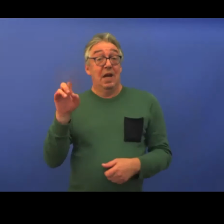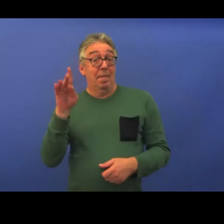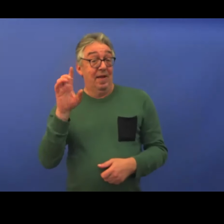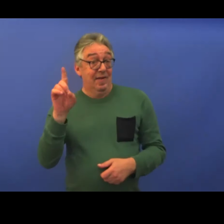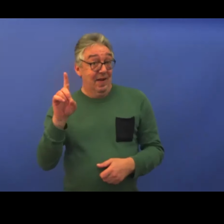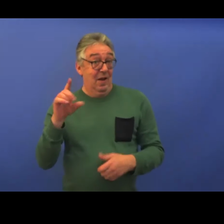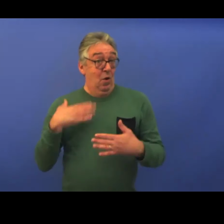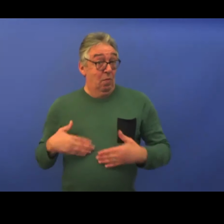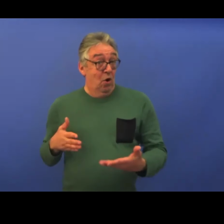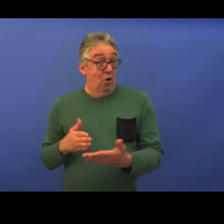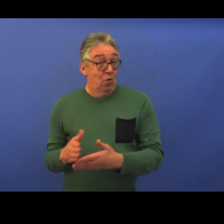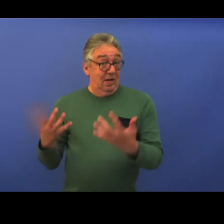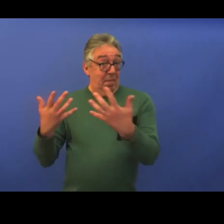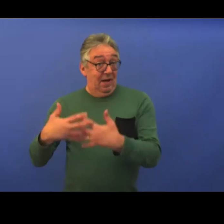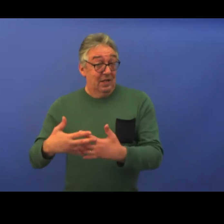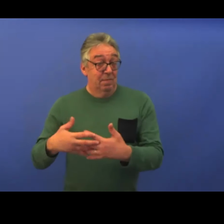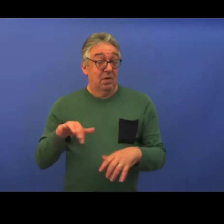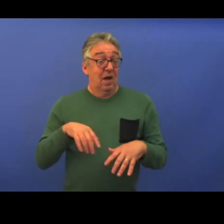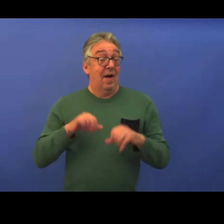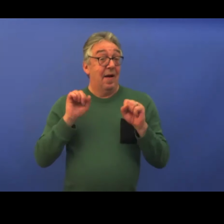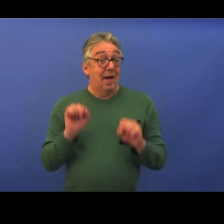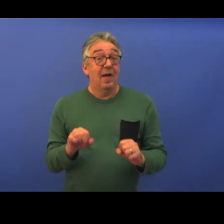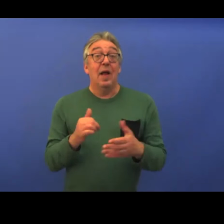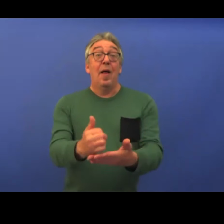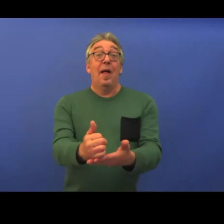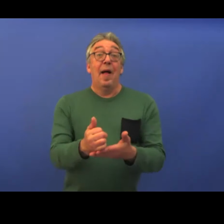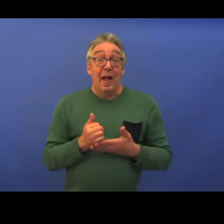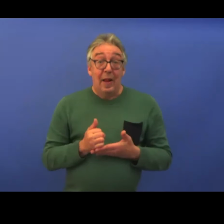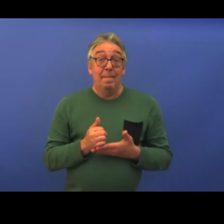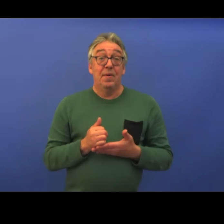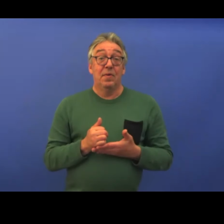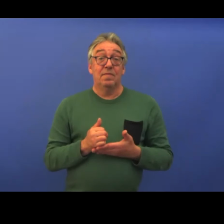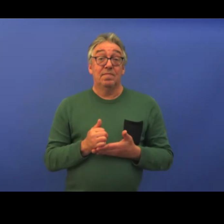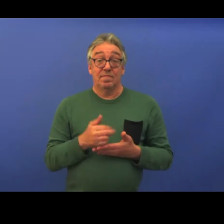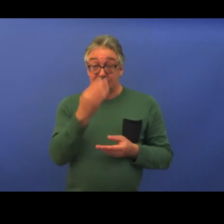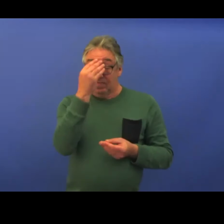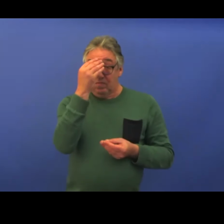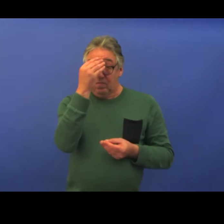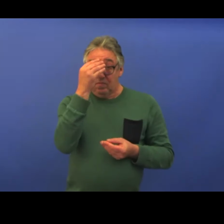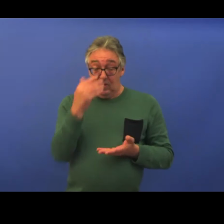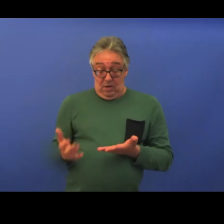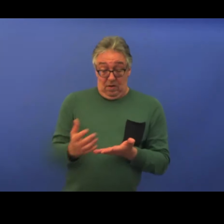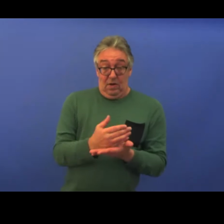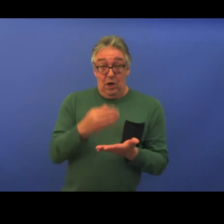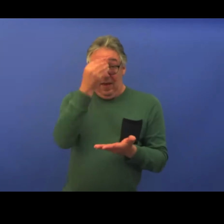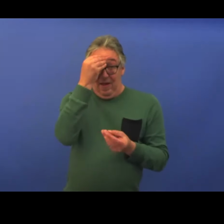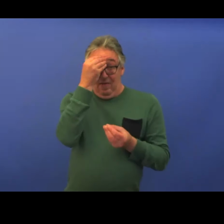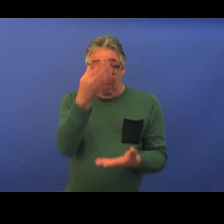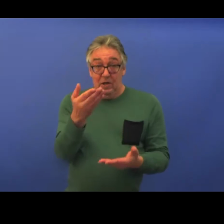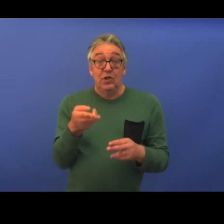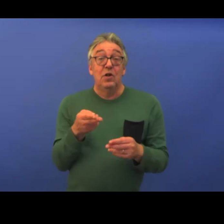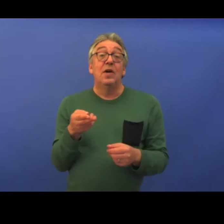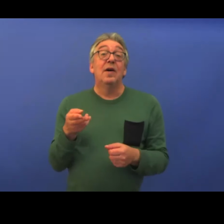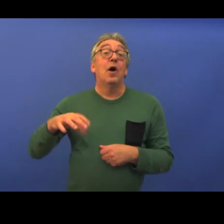channel information on human rights violations or situations of non-compliance with the